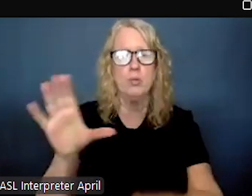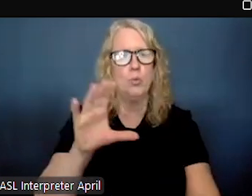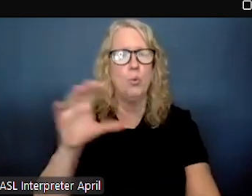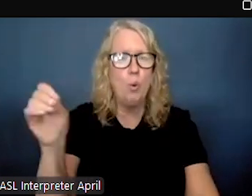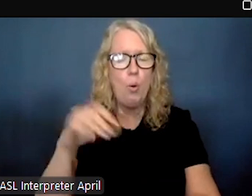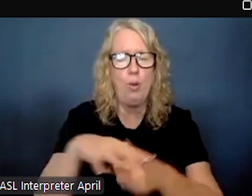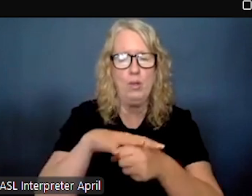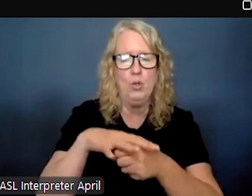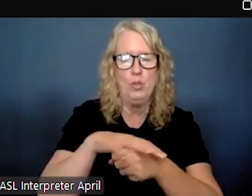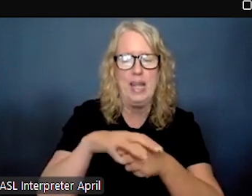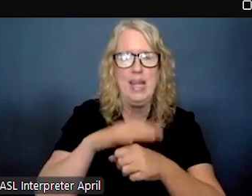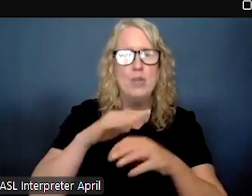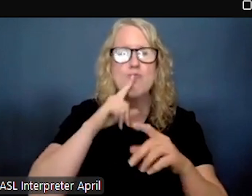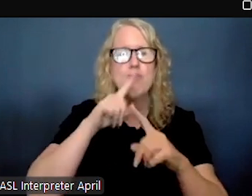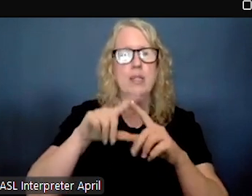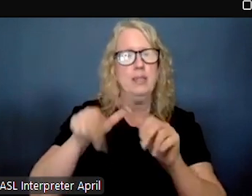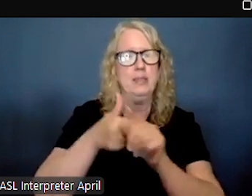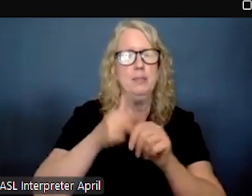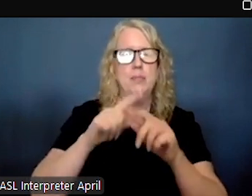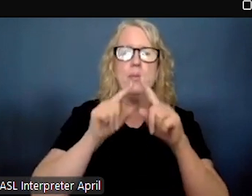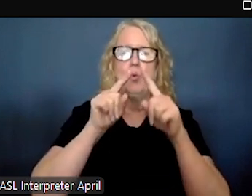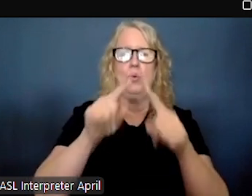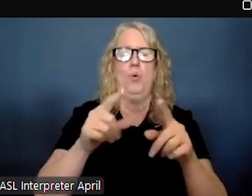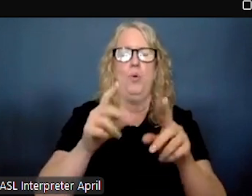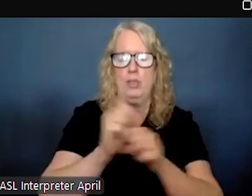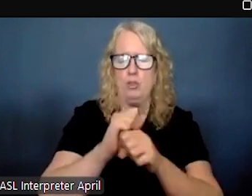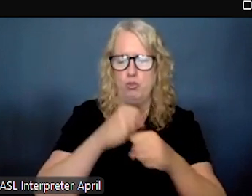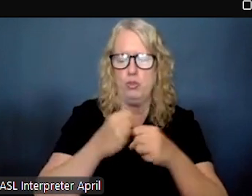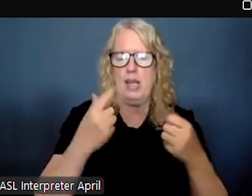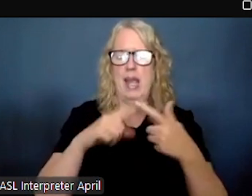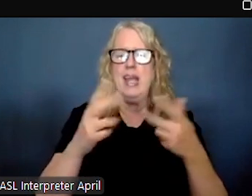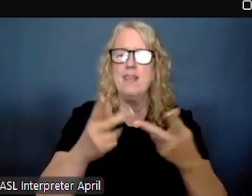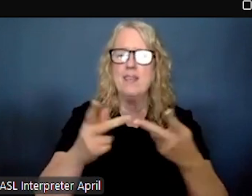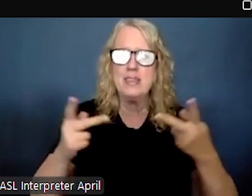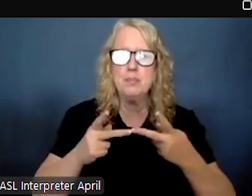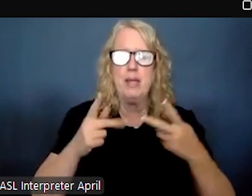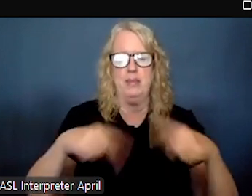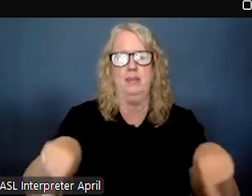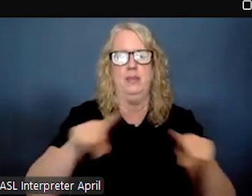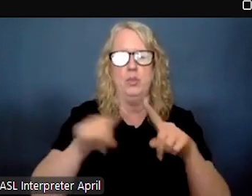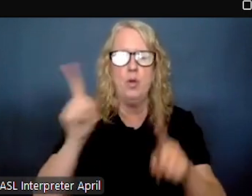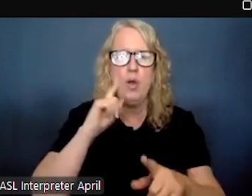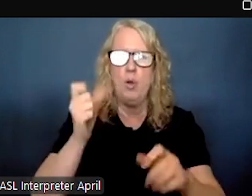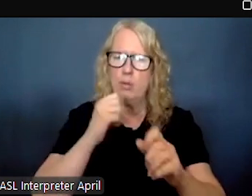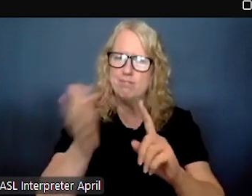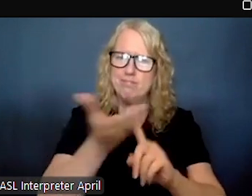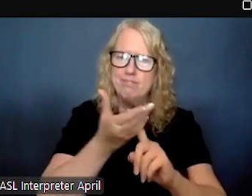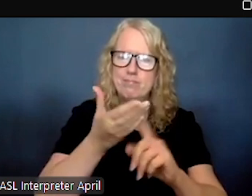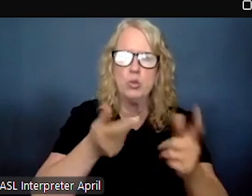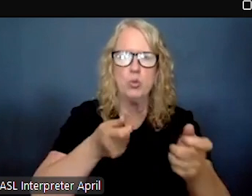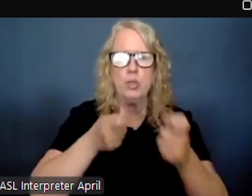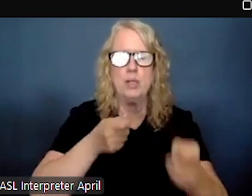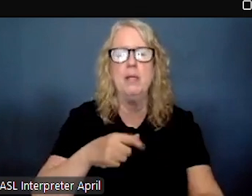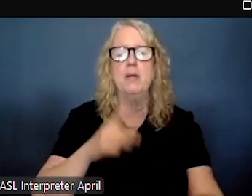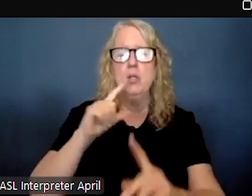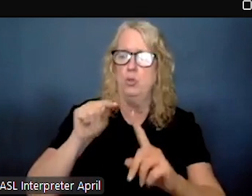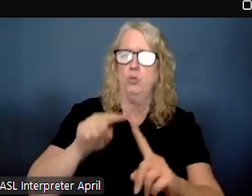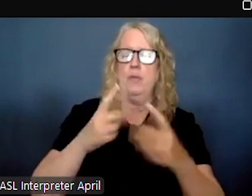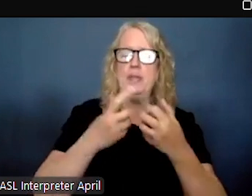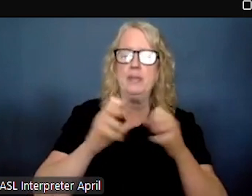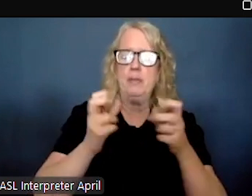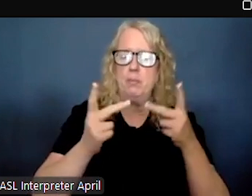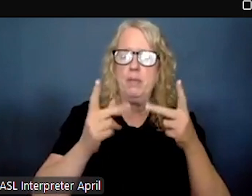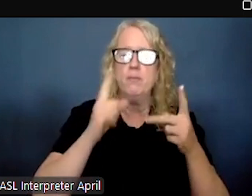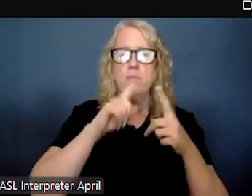may undermine the goal of creating a space free from fear of or coercion, core to the safe place for